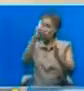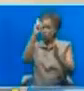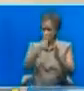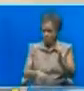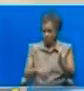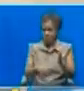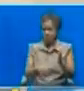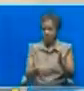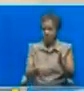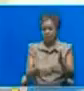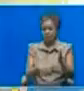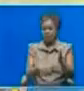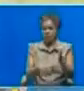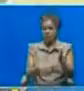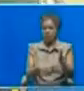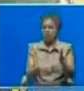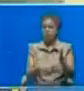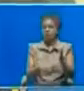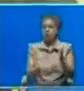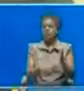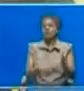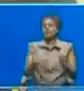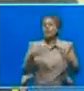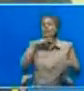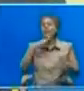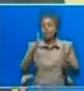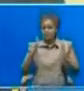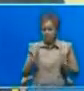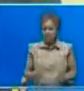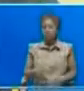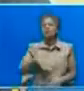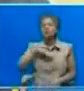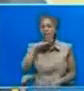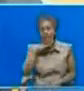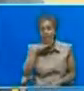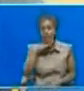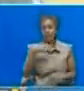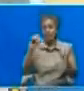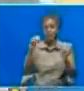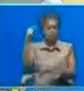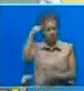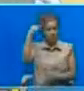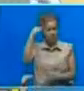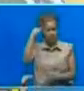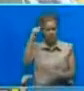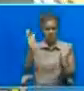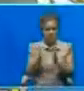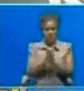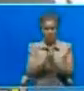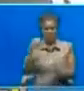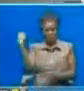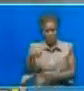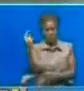the institution's pathologist indicated that the deceased succumbed to injuries inflicted on the head with a blunt